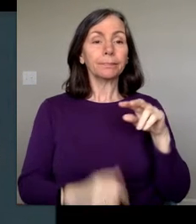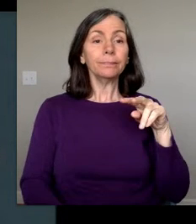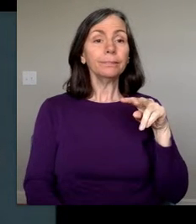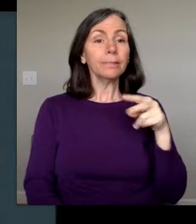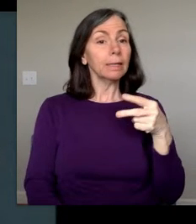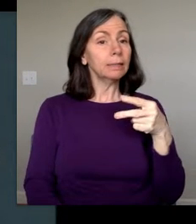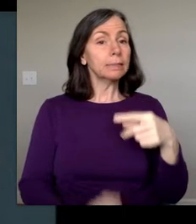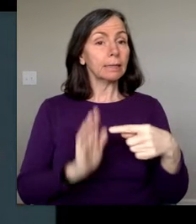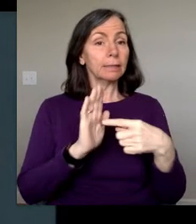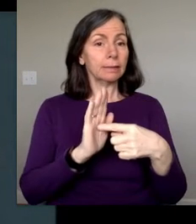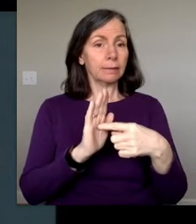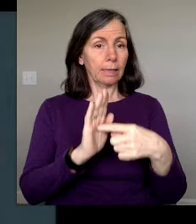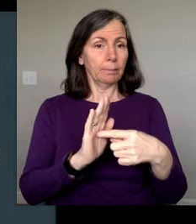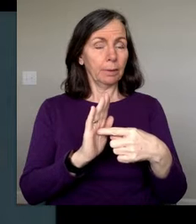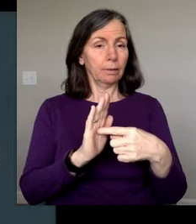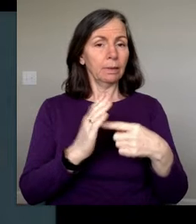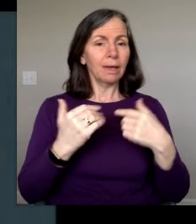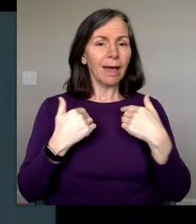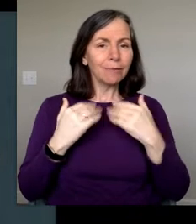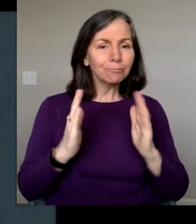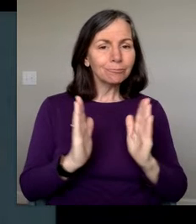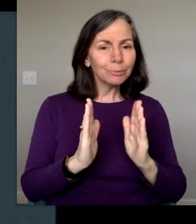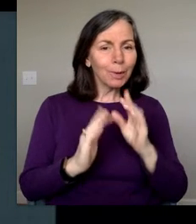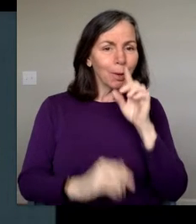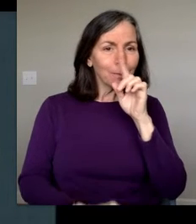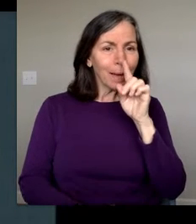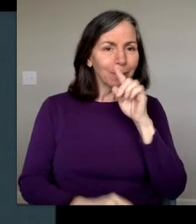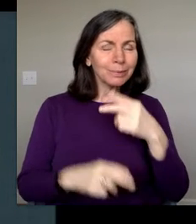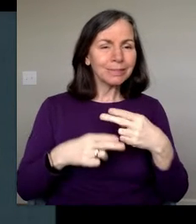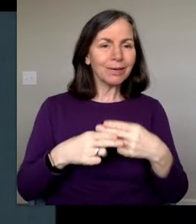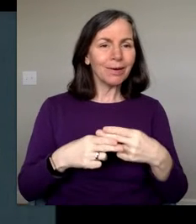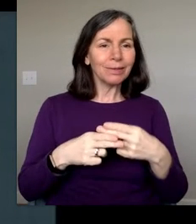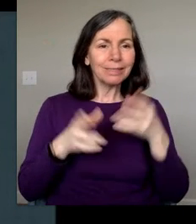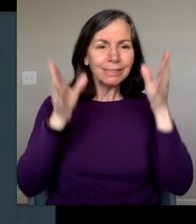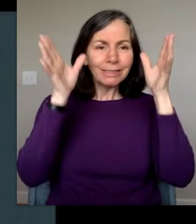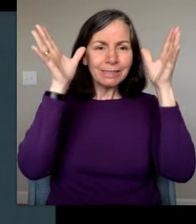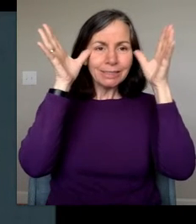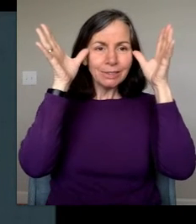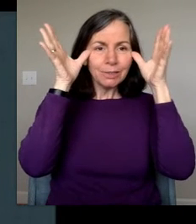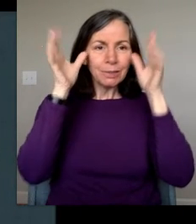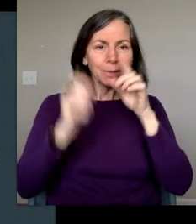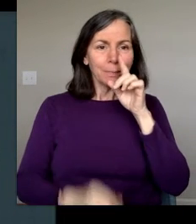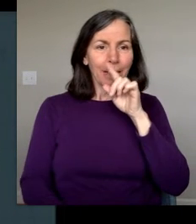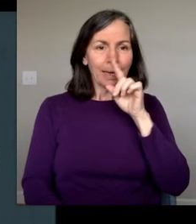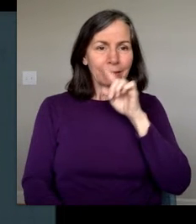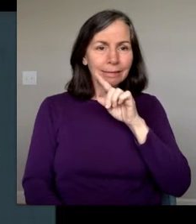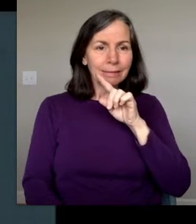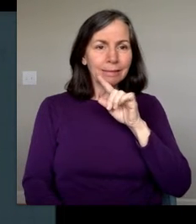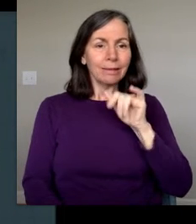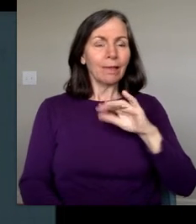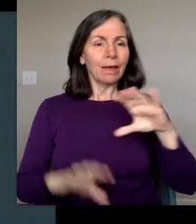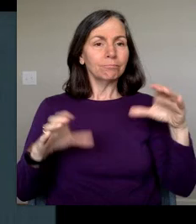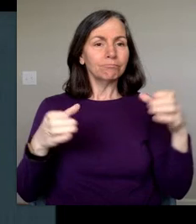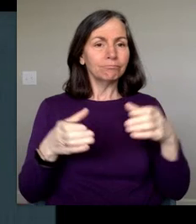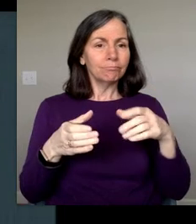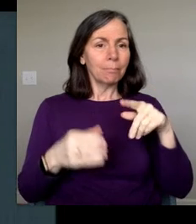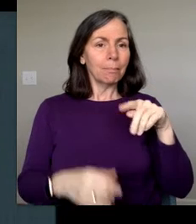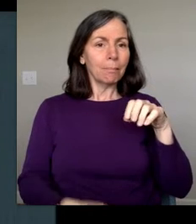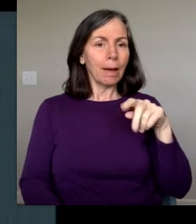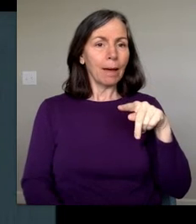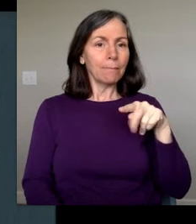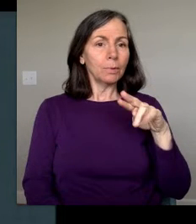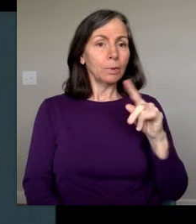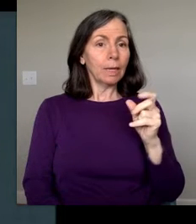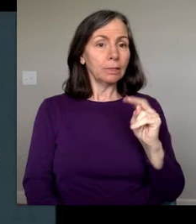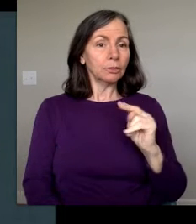Second, there's these little mice called deer mice. Deer mice populations living in Nebraska,